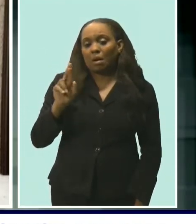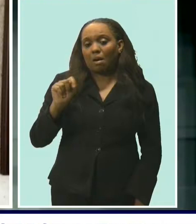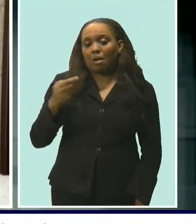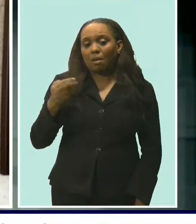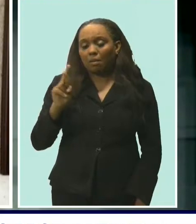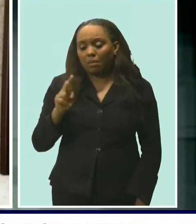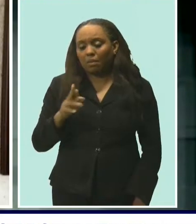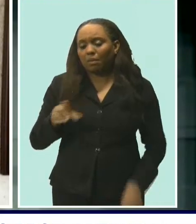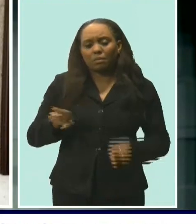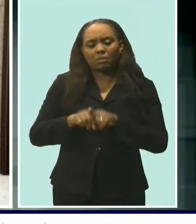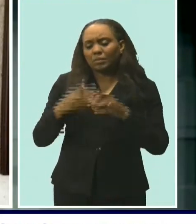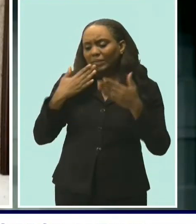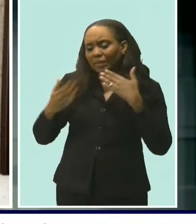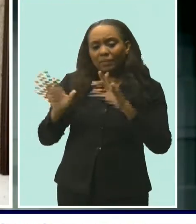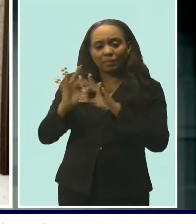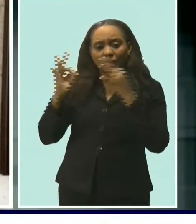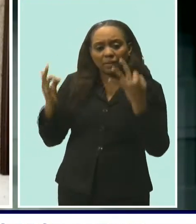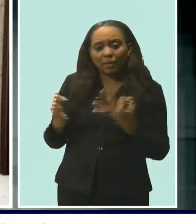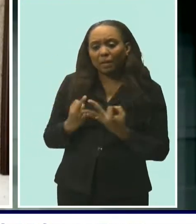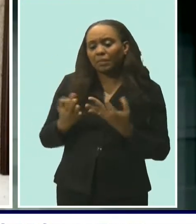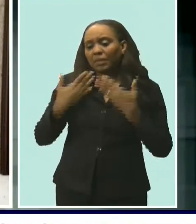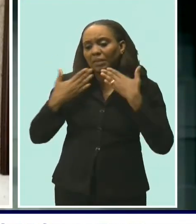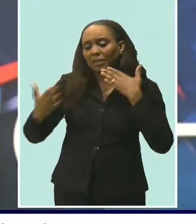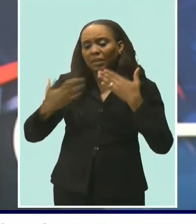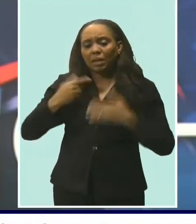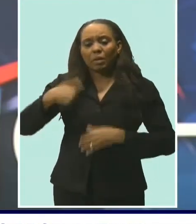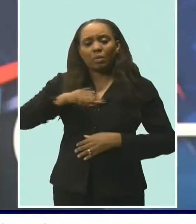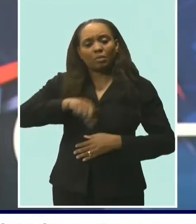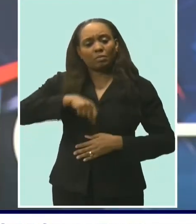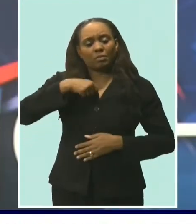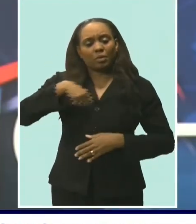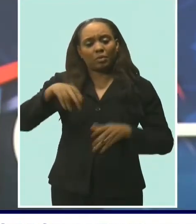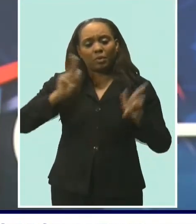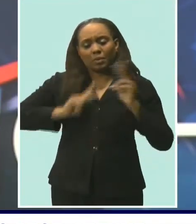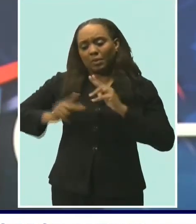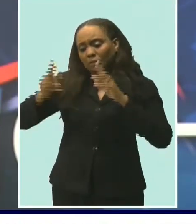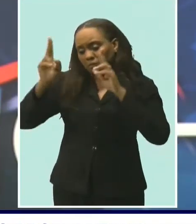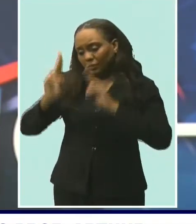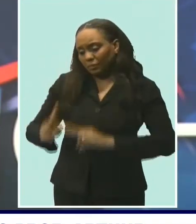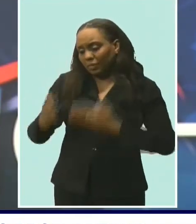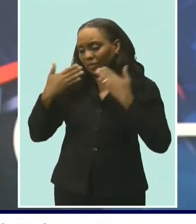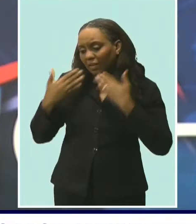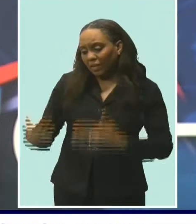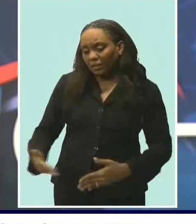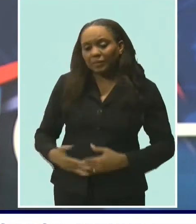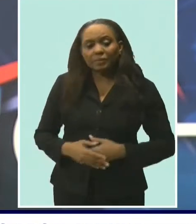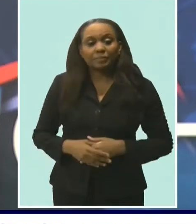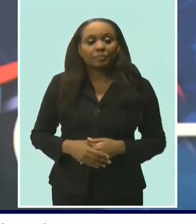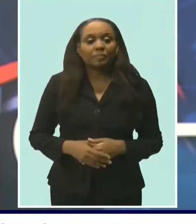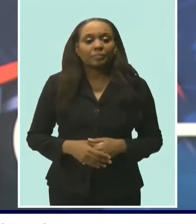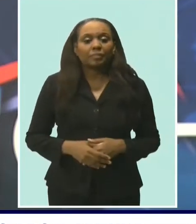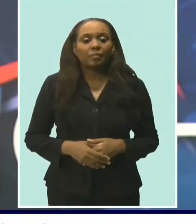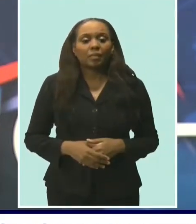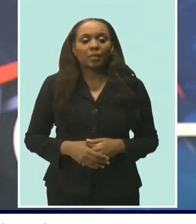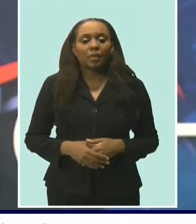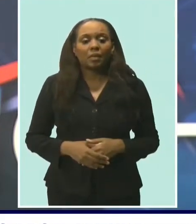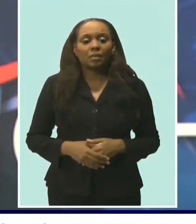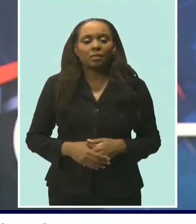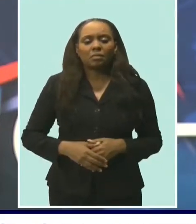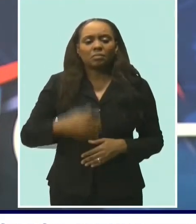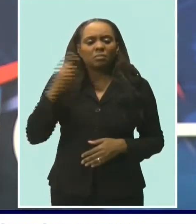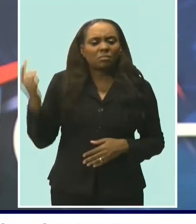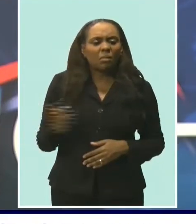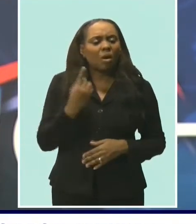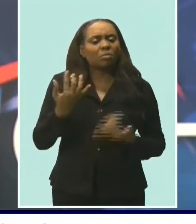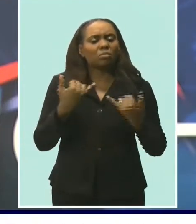to a grateful nation and to a proud people. Prime Minister Motley says Professor Arthur never lost his thirst for